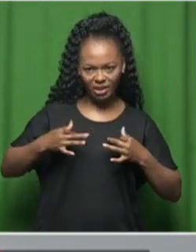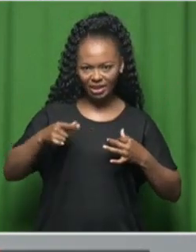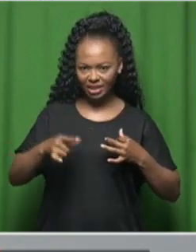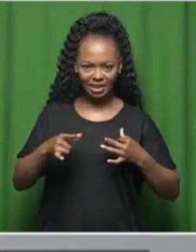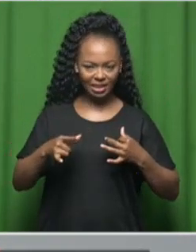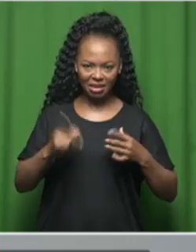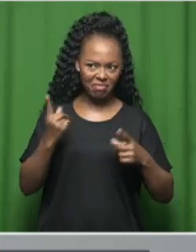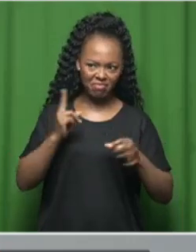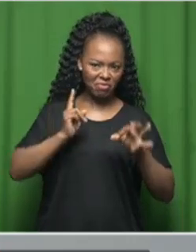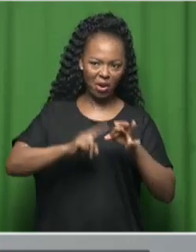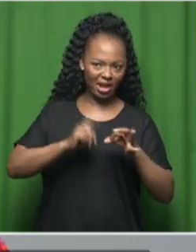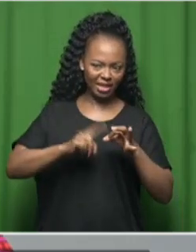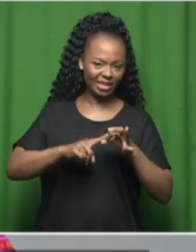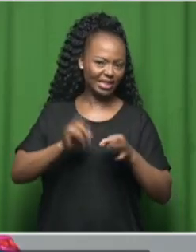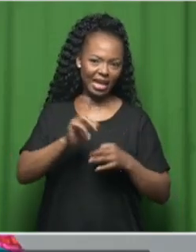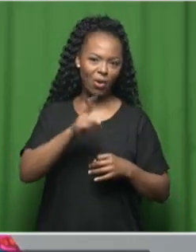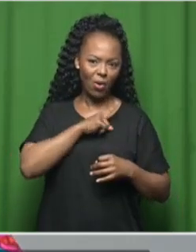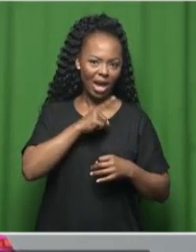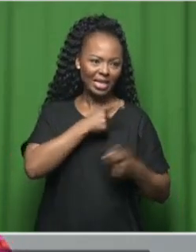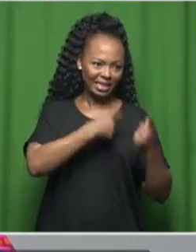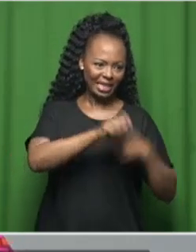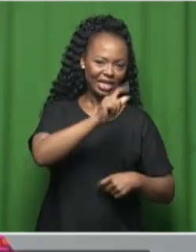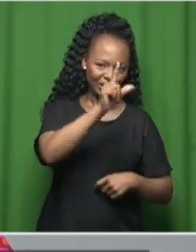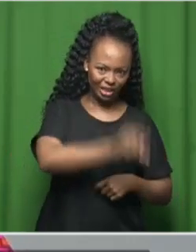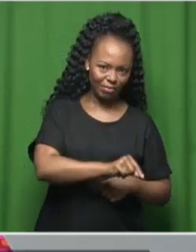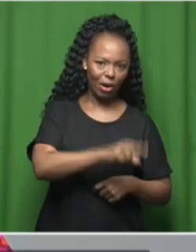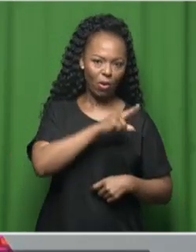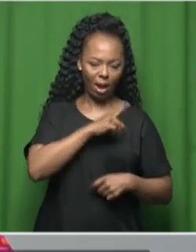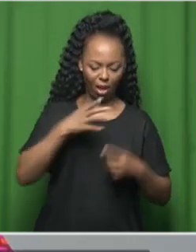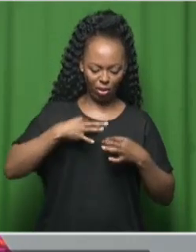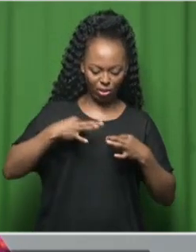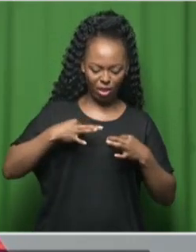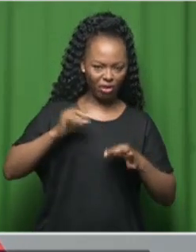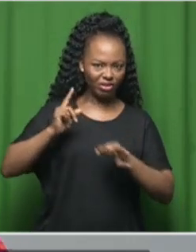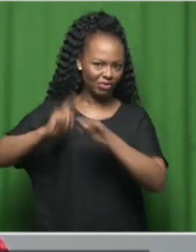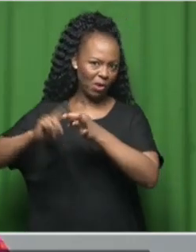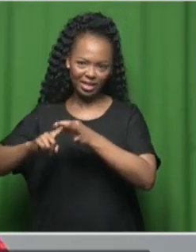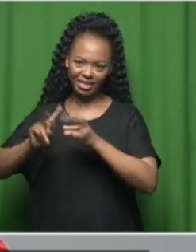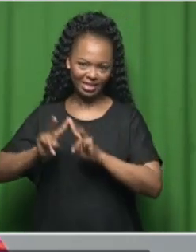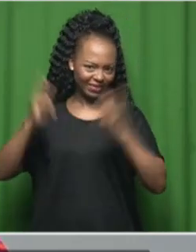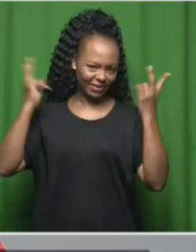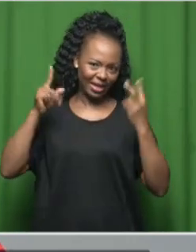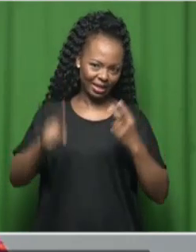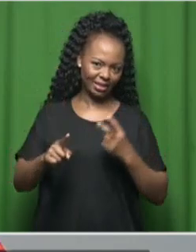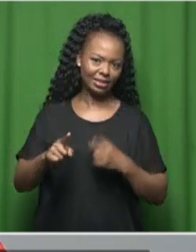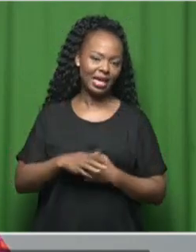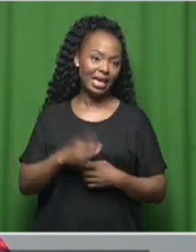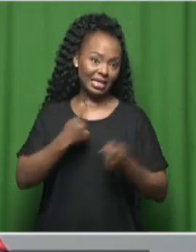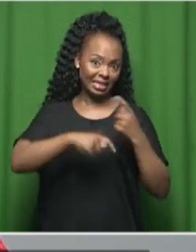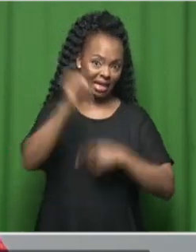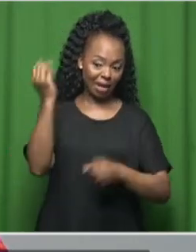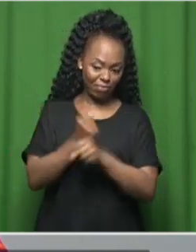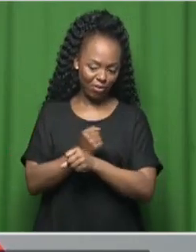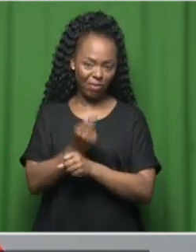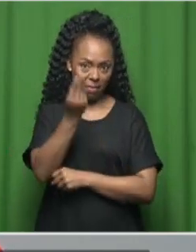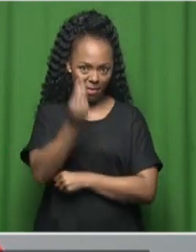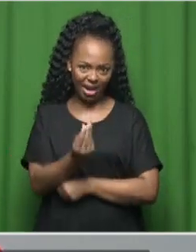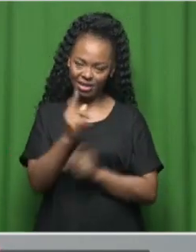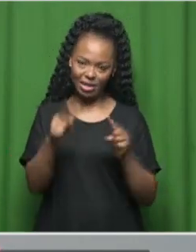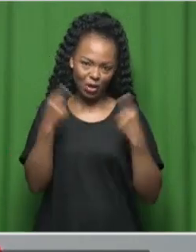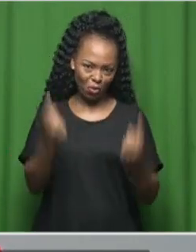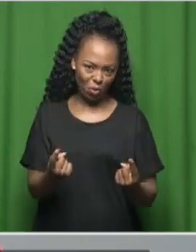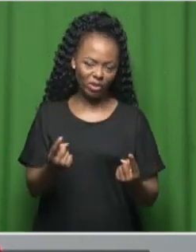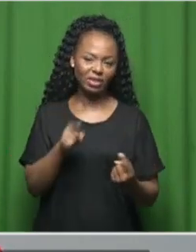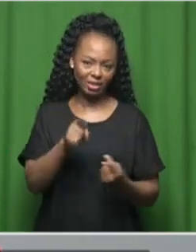it for much cheaper than we do, because they can't justify selling it for the prices we sell it, because there's a certain quality that we use